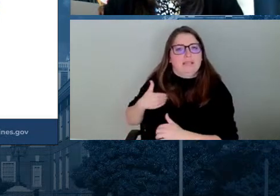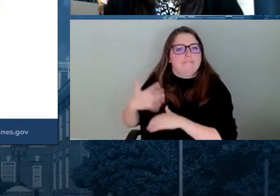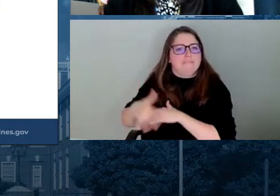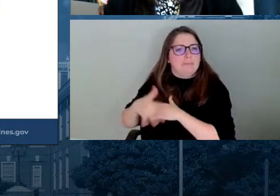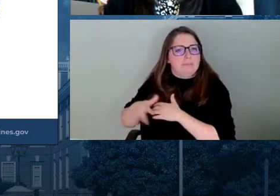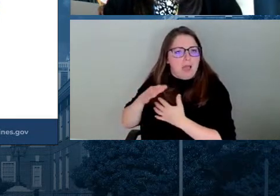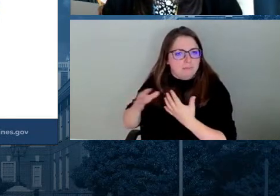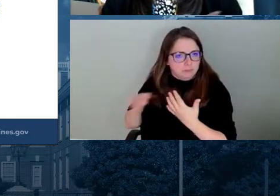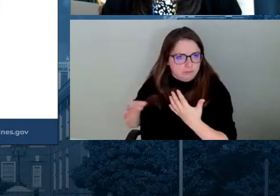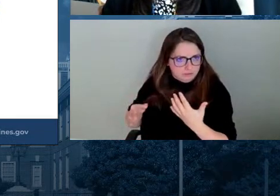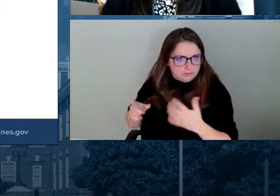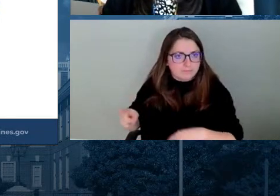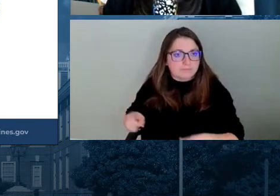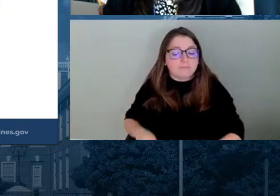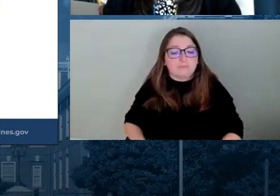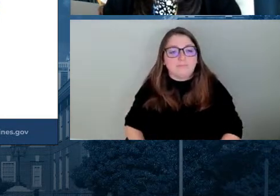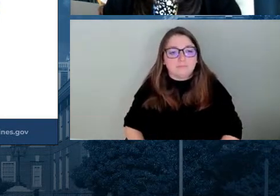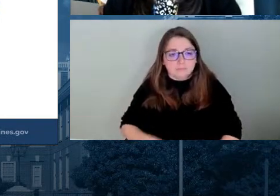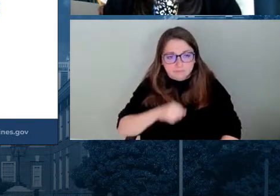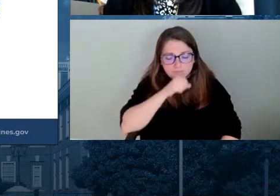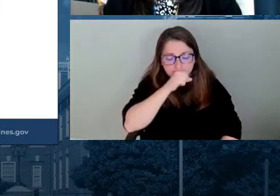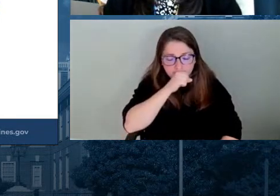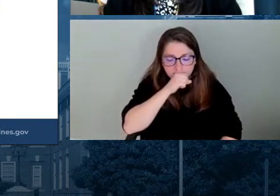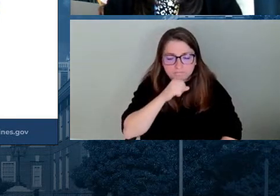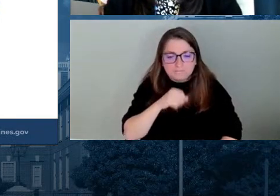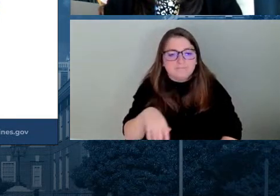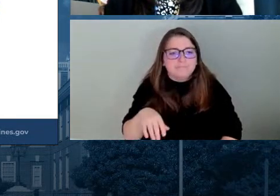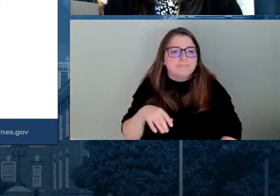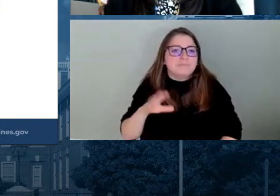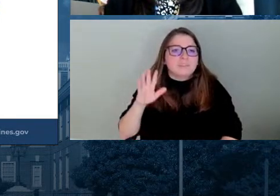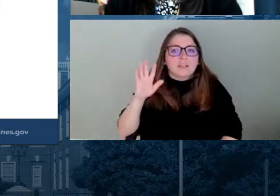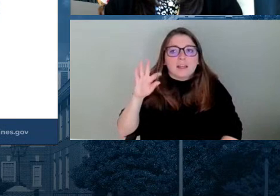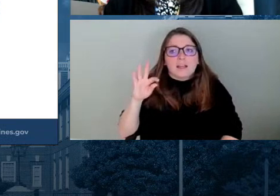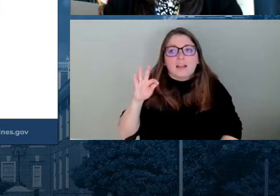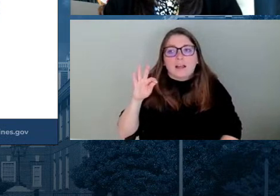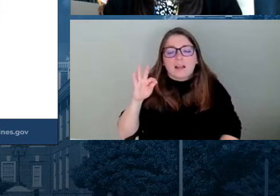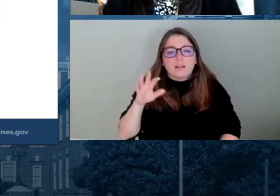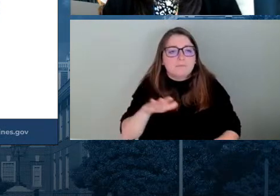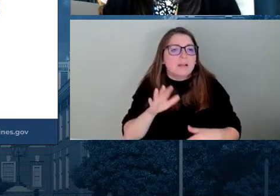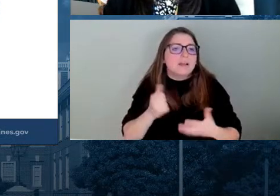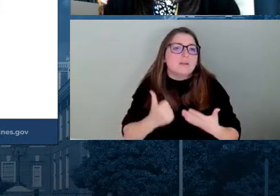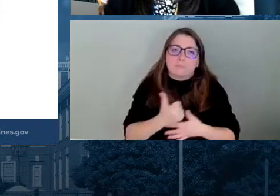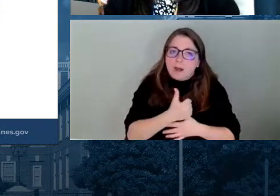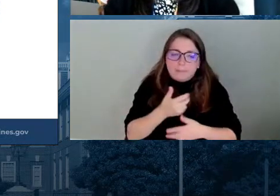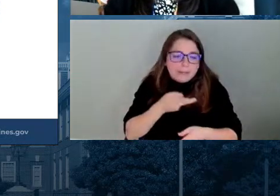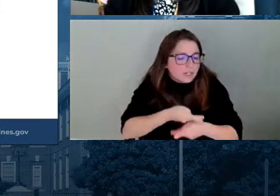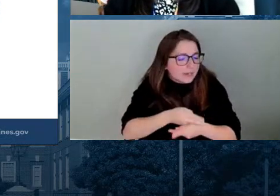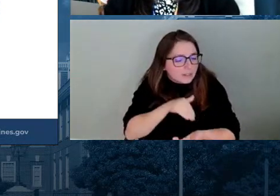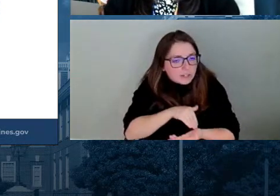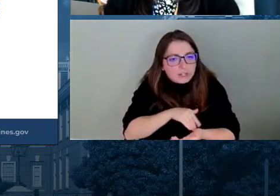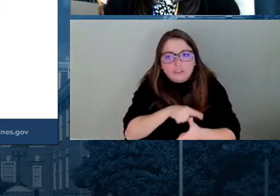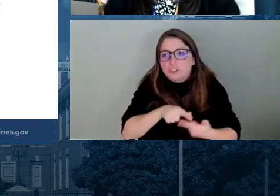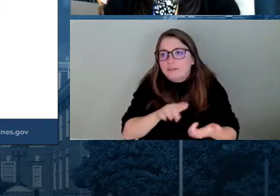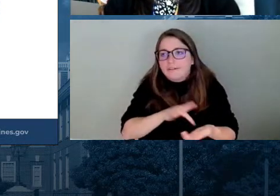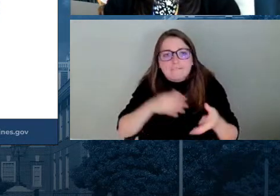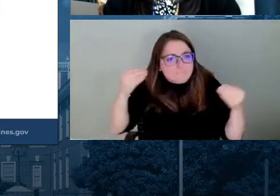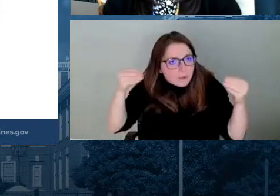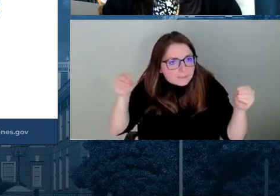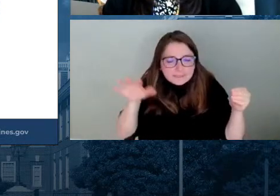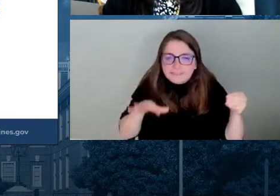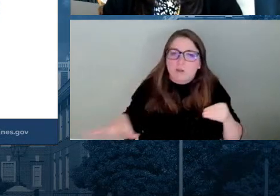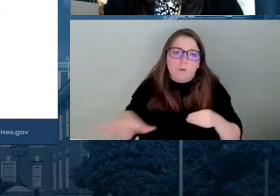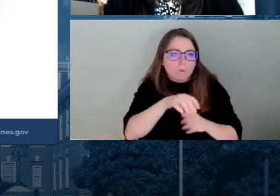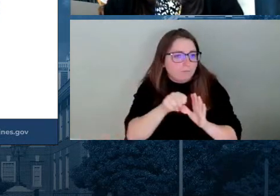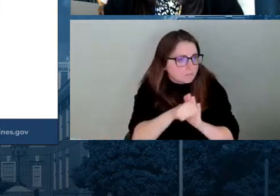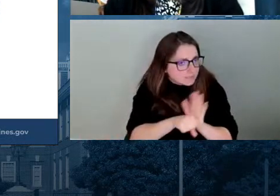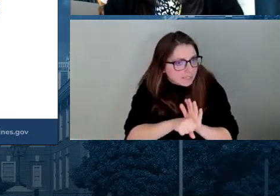have vaccines. Again, your primary care, have conversations with your primary care doctor, pharmacies up and down the state. Thankfully, unlike